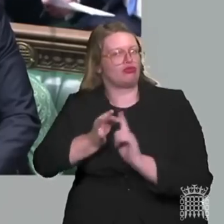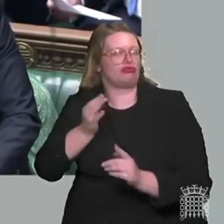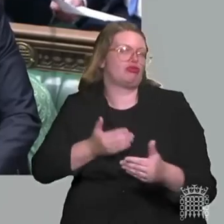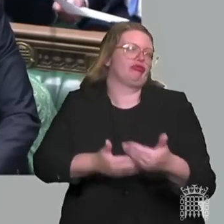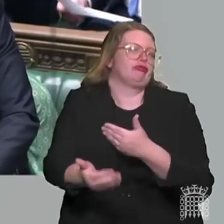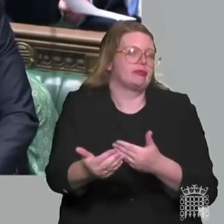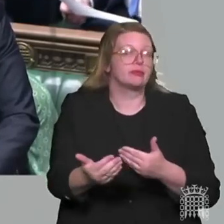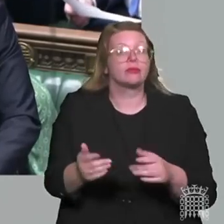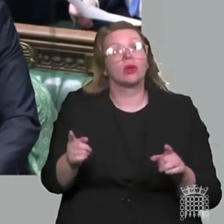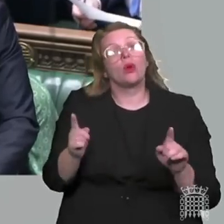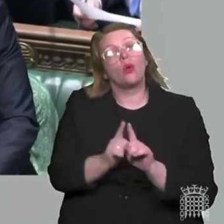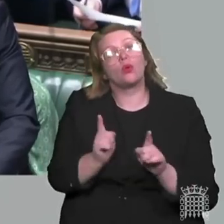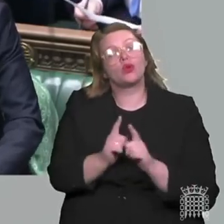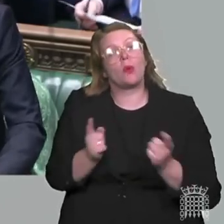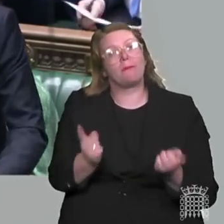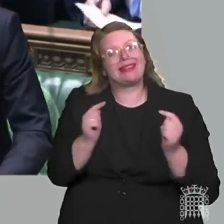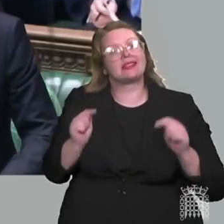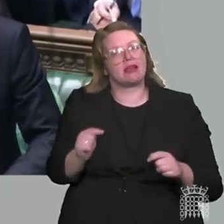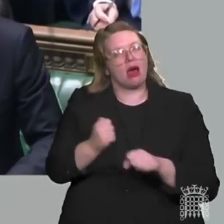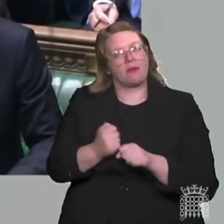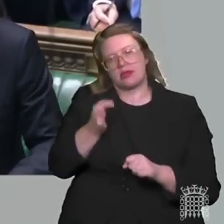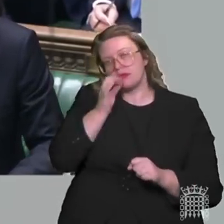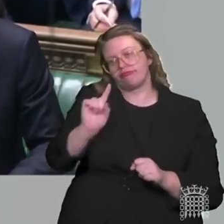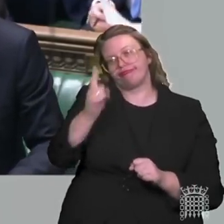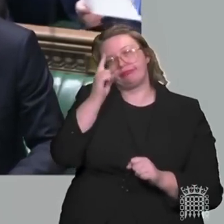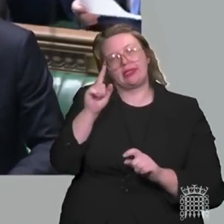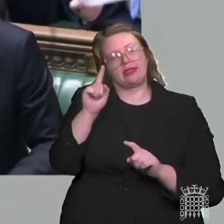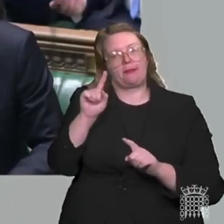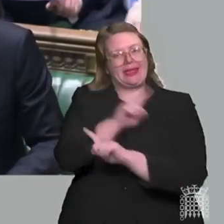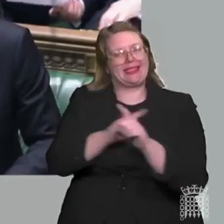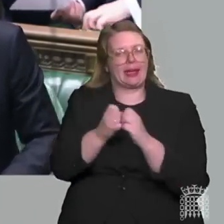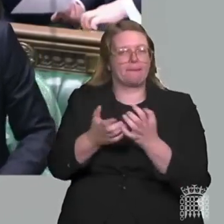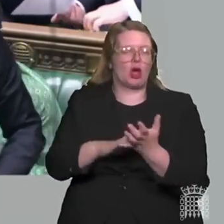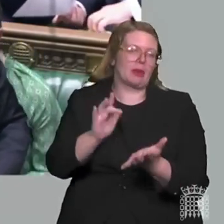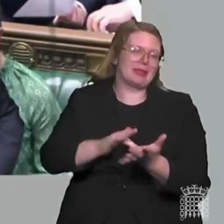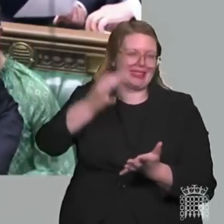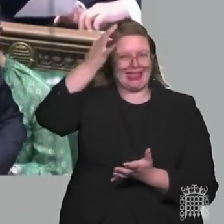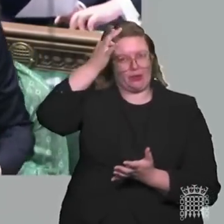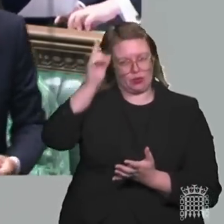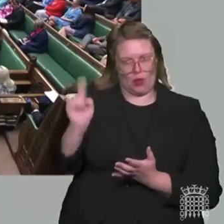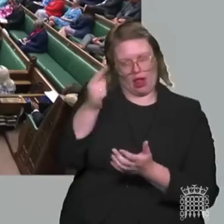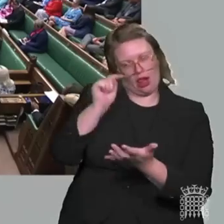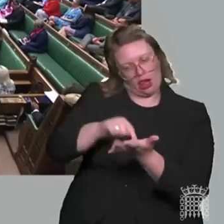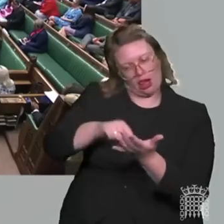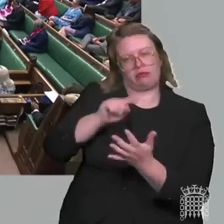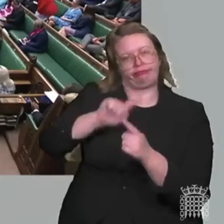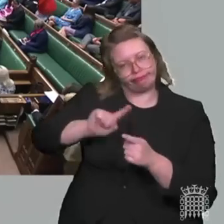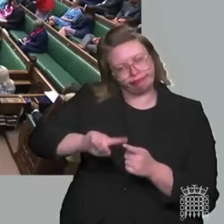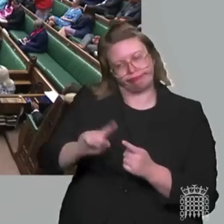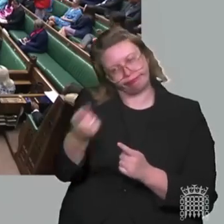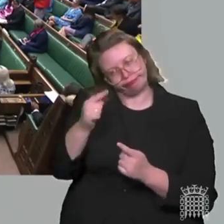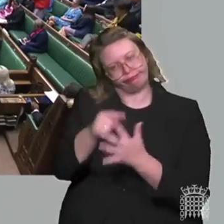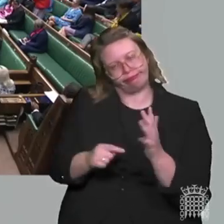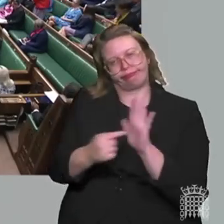understand that the Secretary of State has requested a meeting with Birmingham City Council and will be holding them to account. David